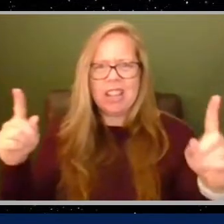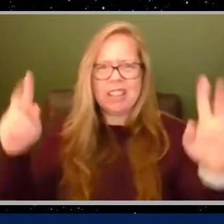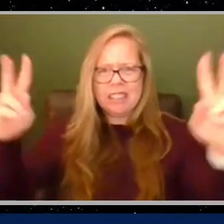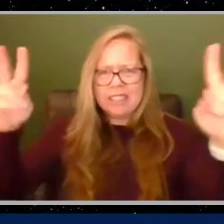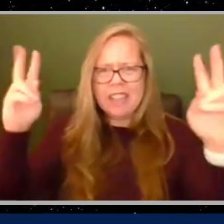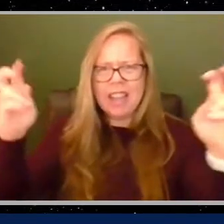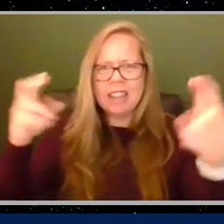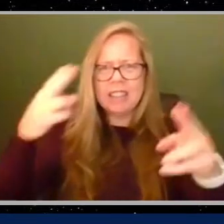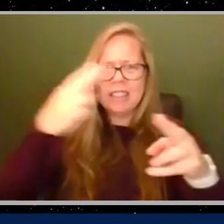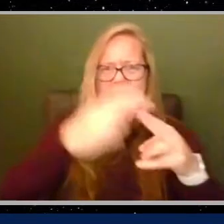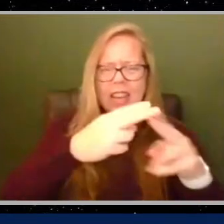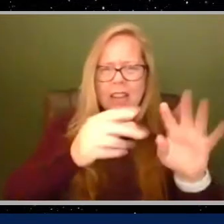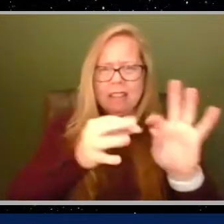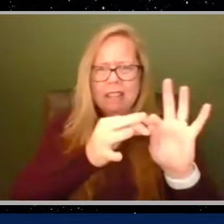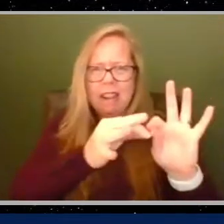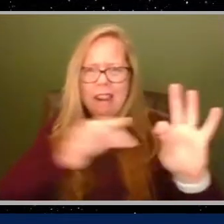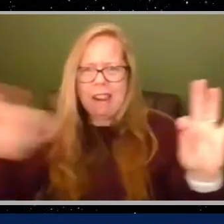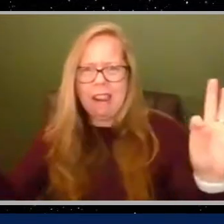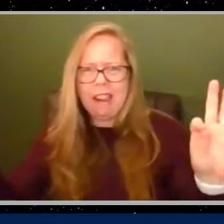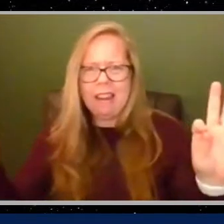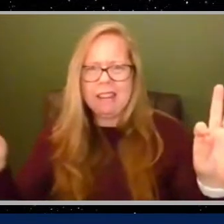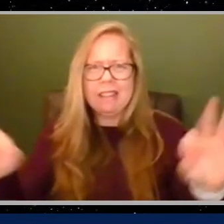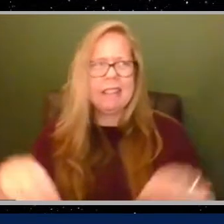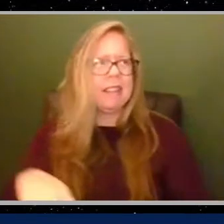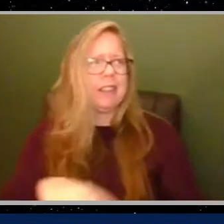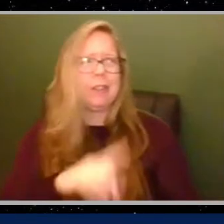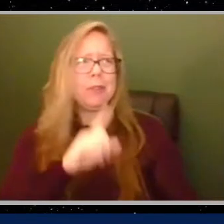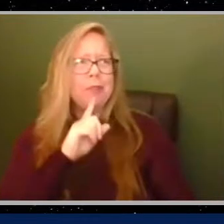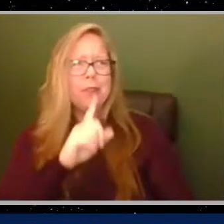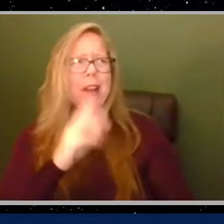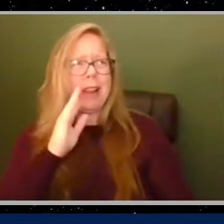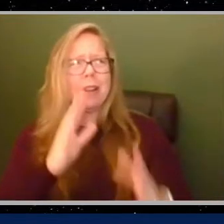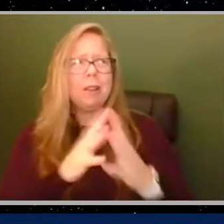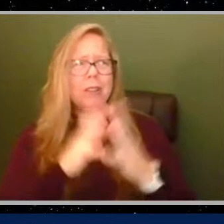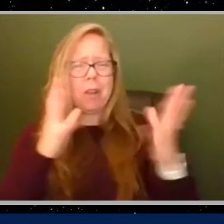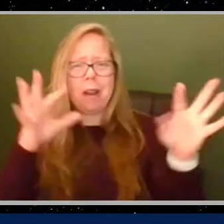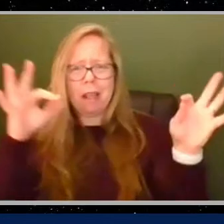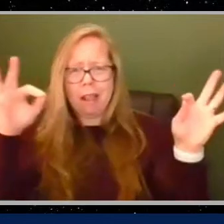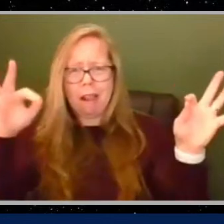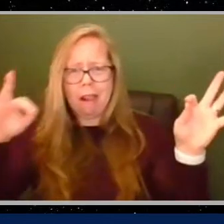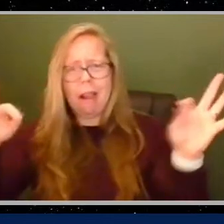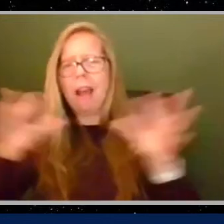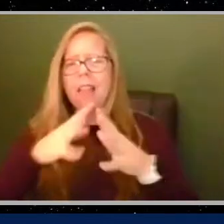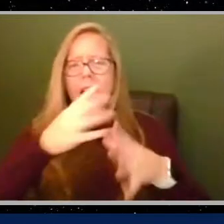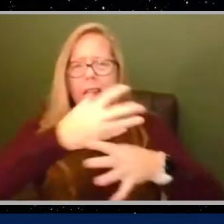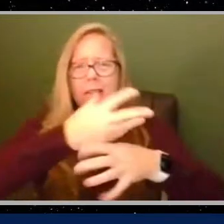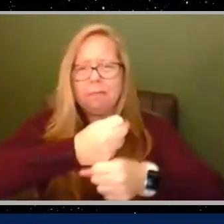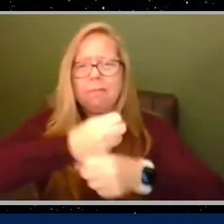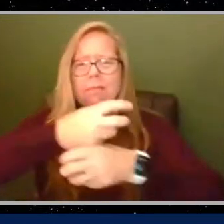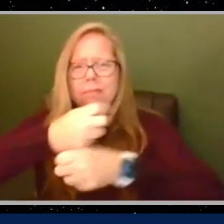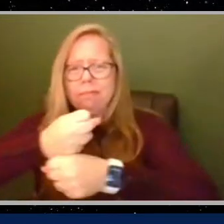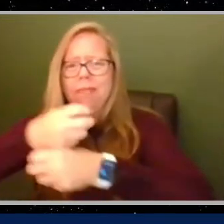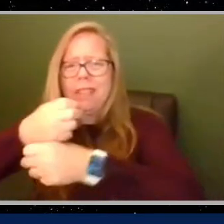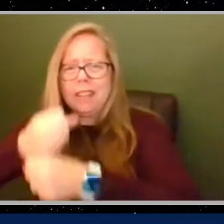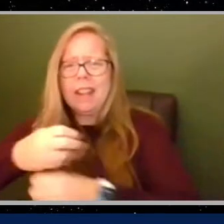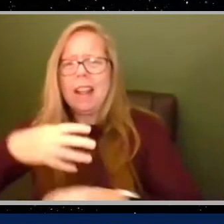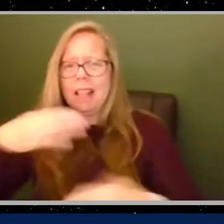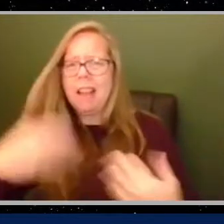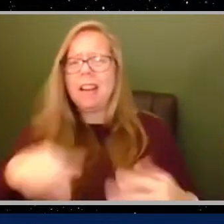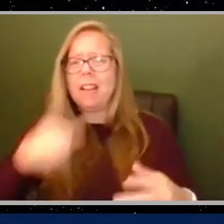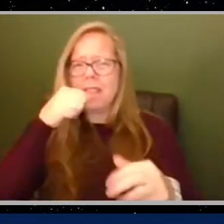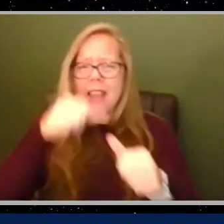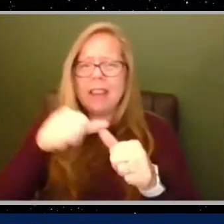now. Yeah, they didn't quite fit it on one. So there's lots of acronyms and alphabet soup. So